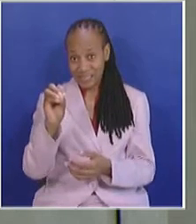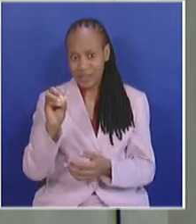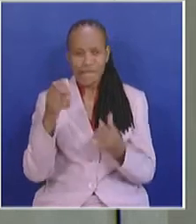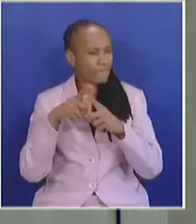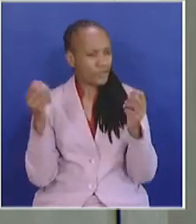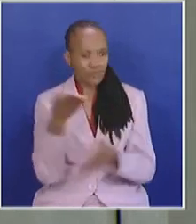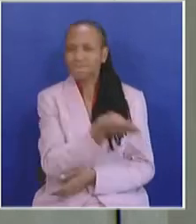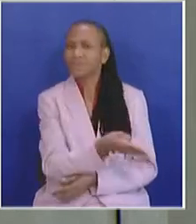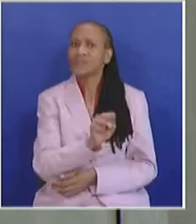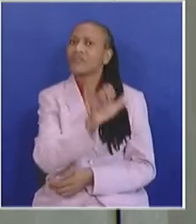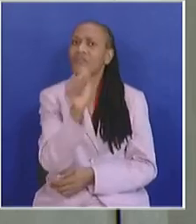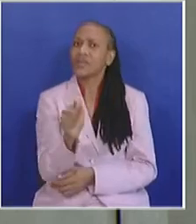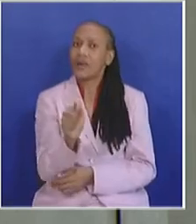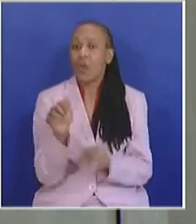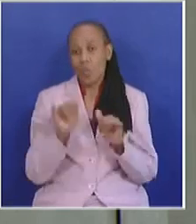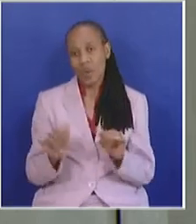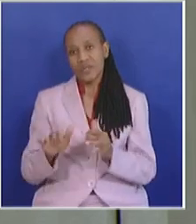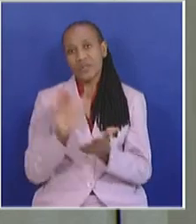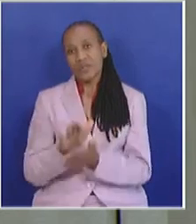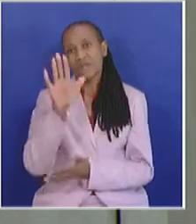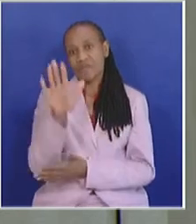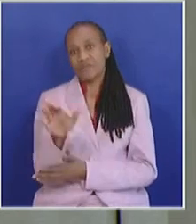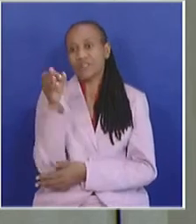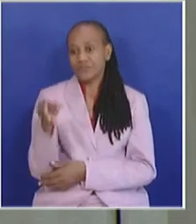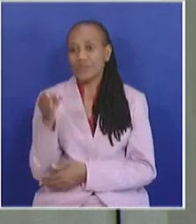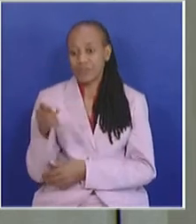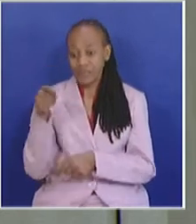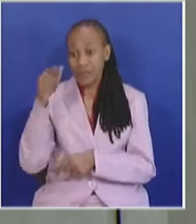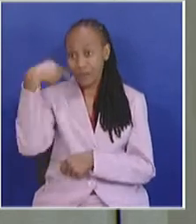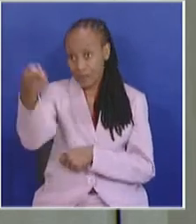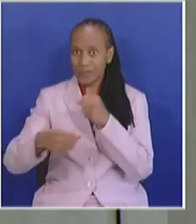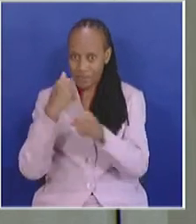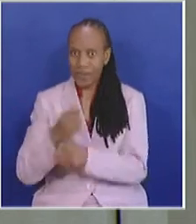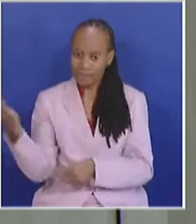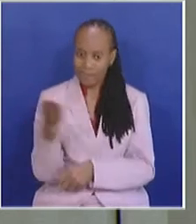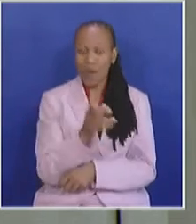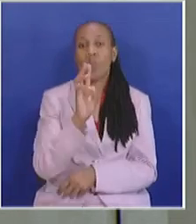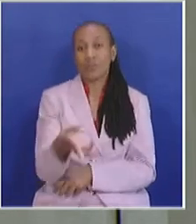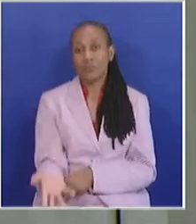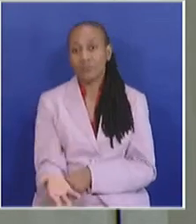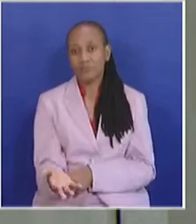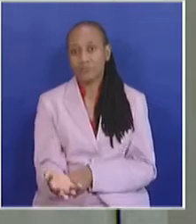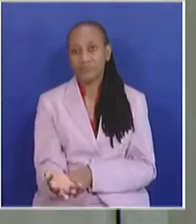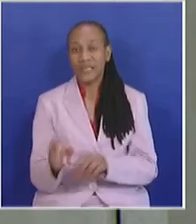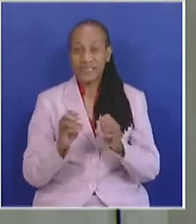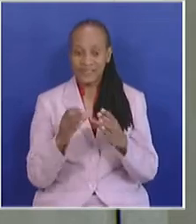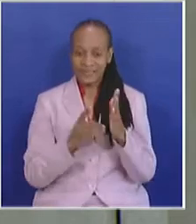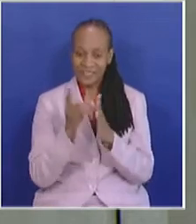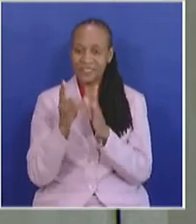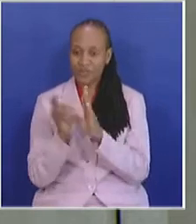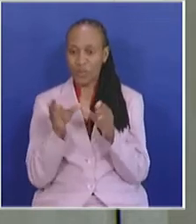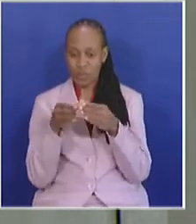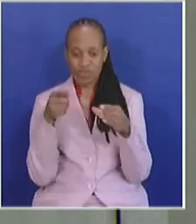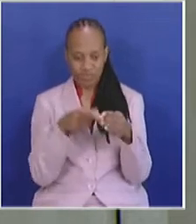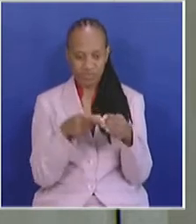delivered, with a further 15 to be received during 2016. Gibela Consortium has also embarked